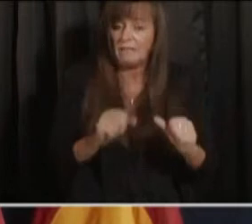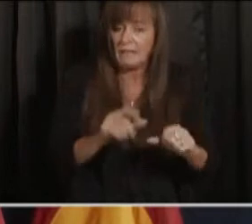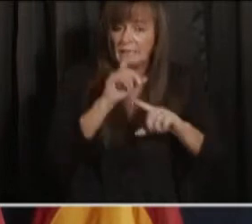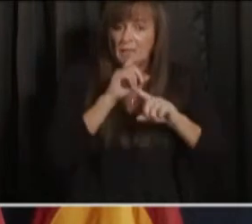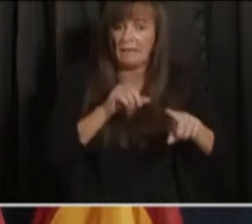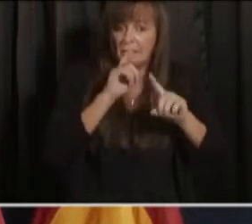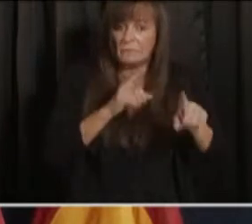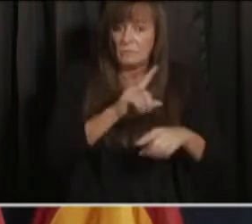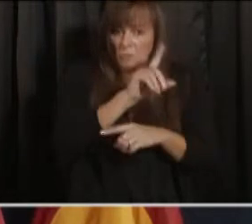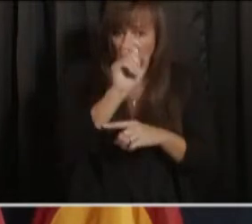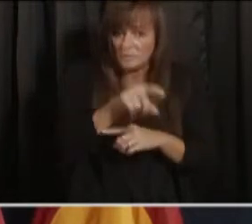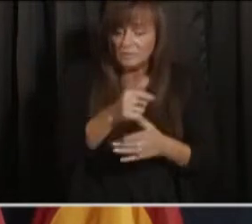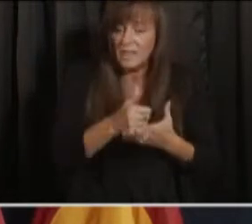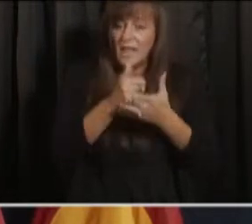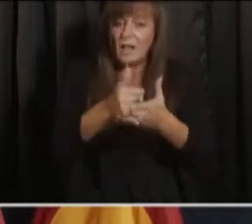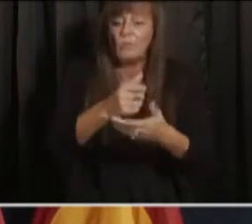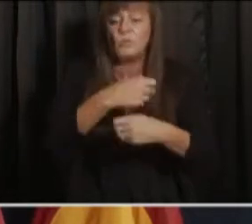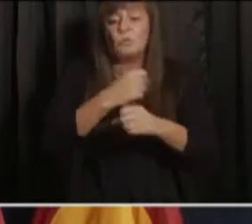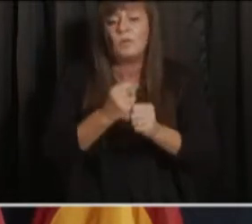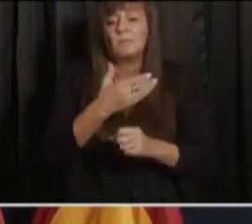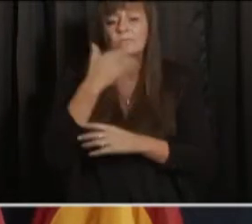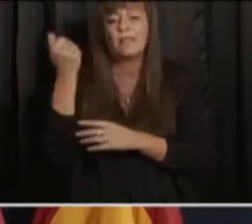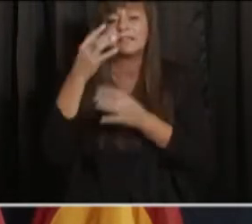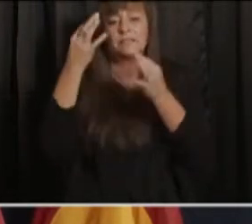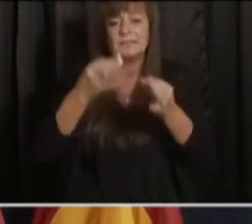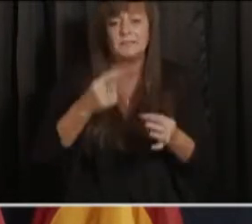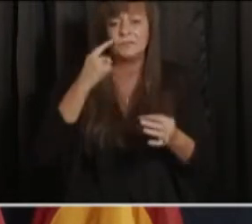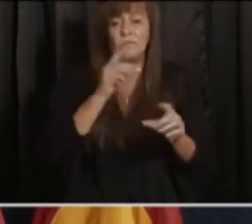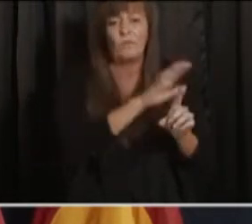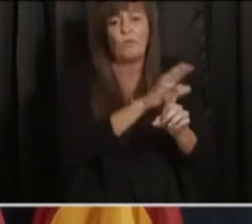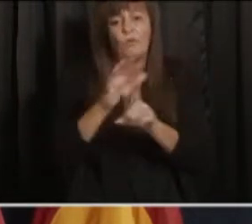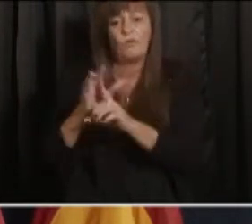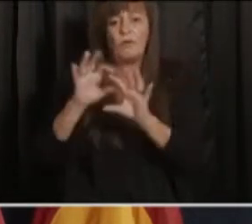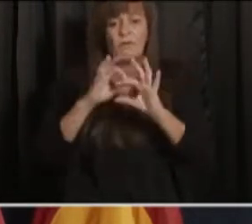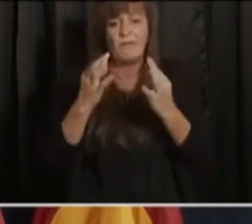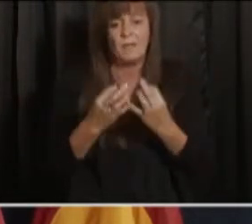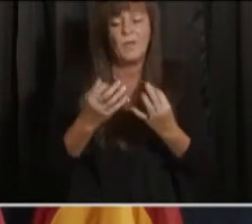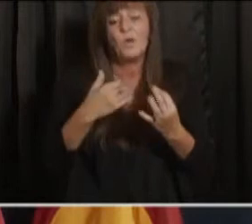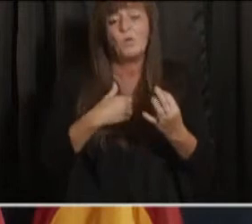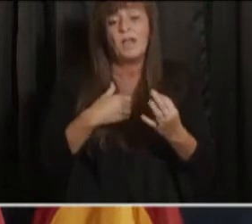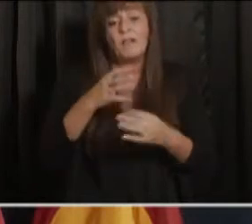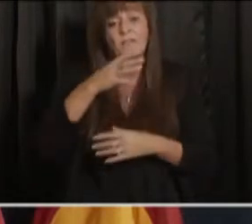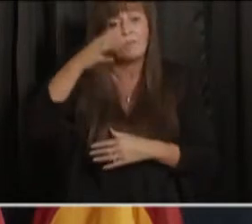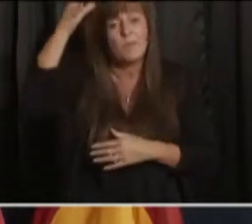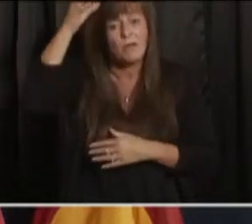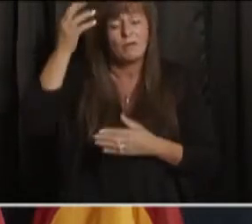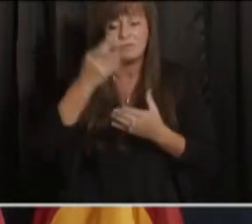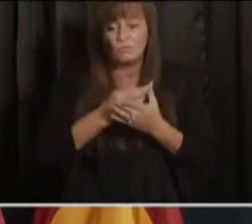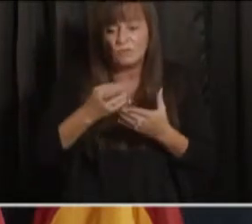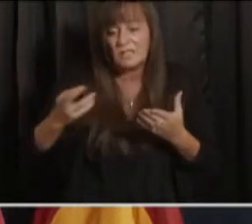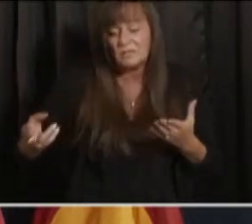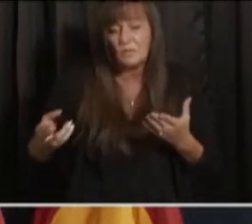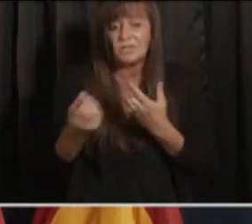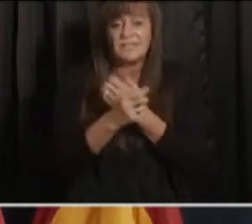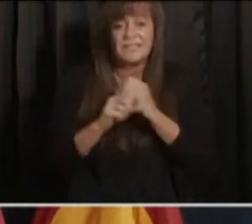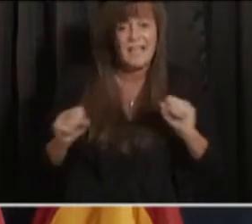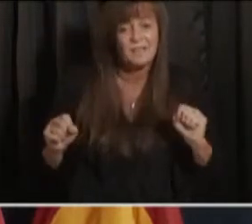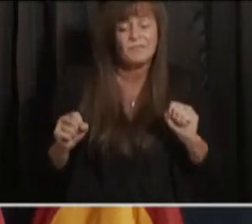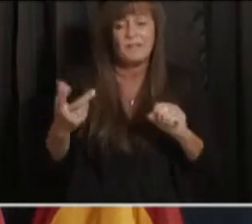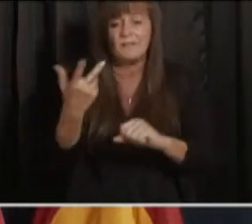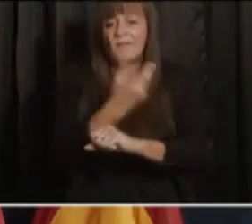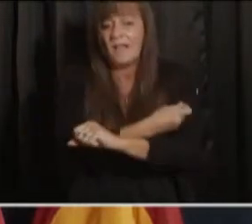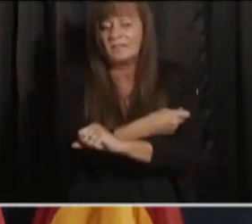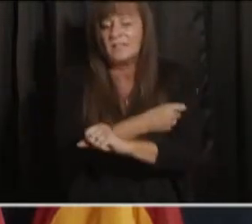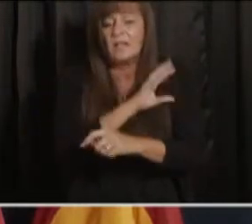and help you make the best decisions for your family. We also have multiple parent resources on the safety and efficacy of the vaccines, including